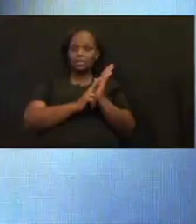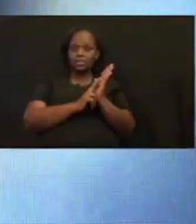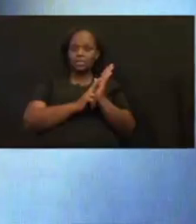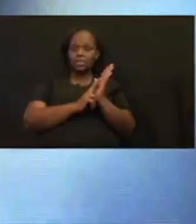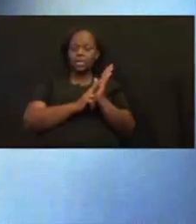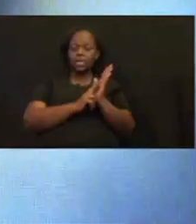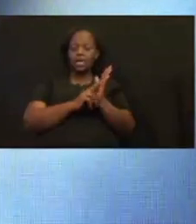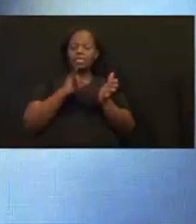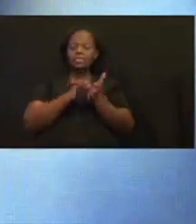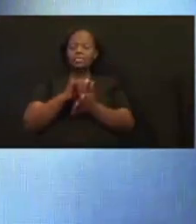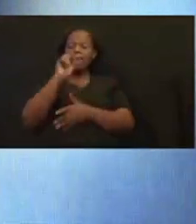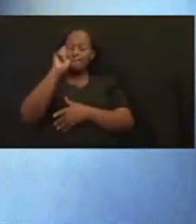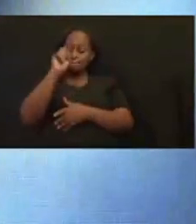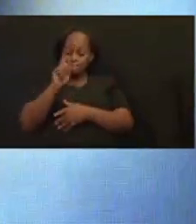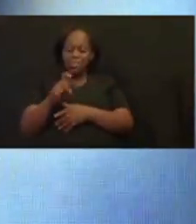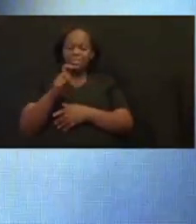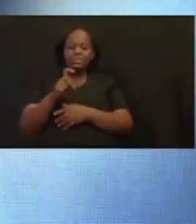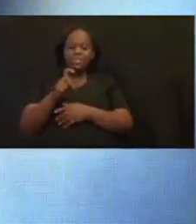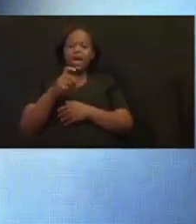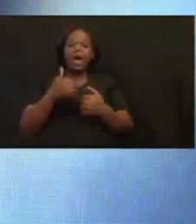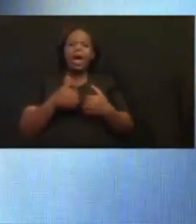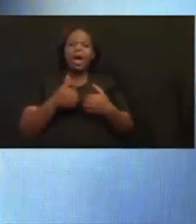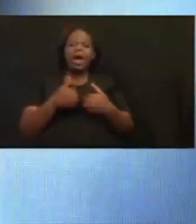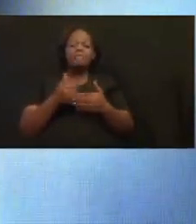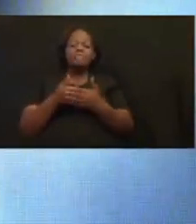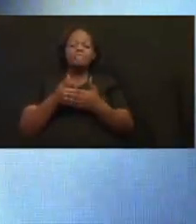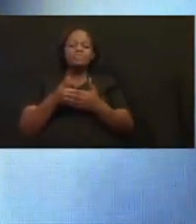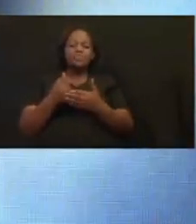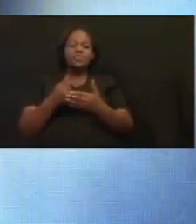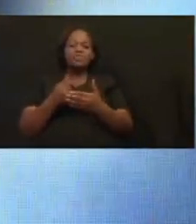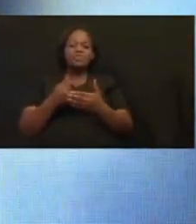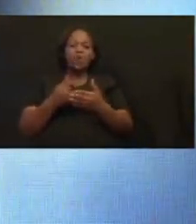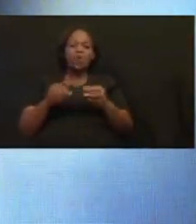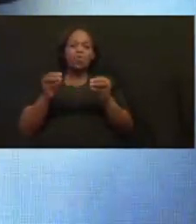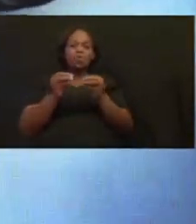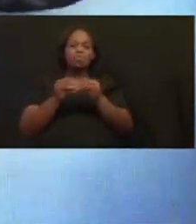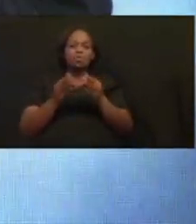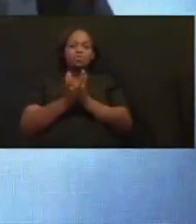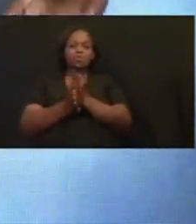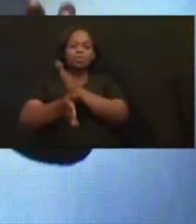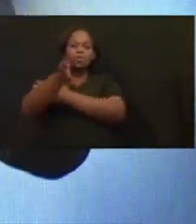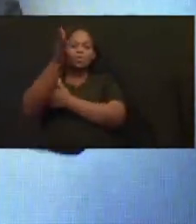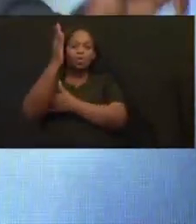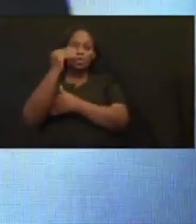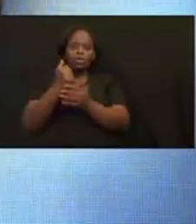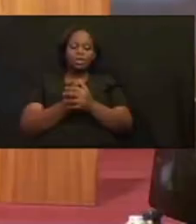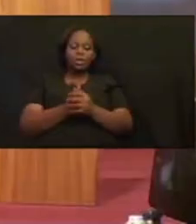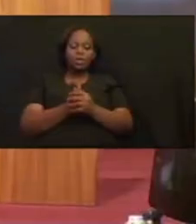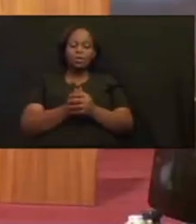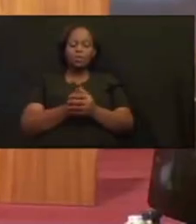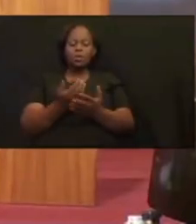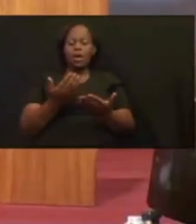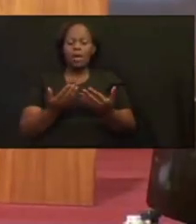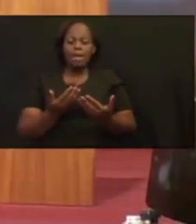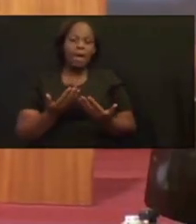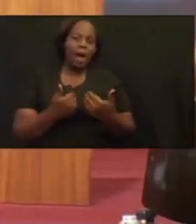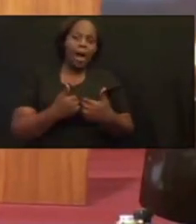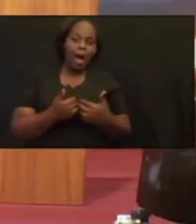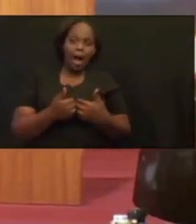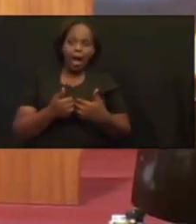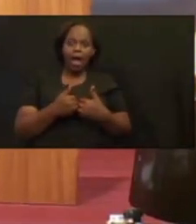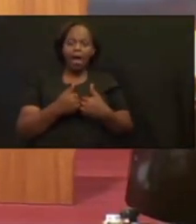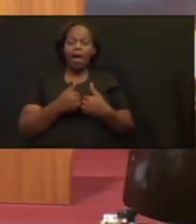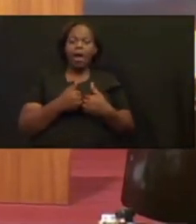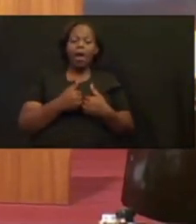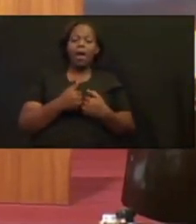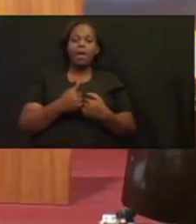if we are to host superior dimensions of God. We are to capture these dimensions of power and of